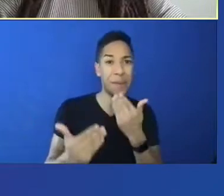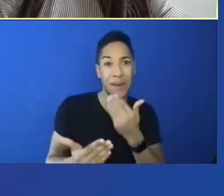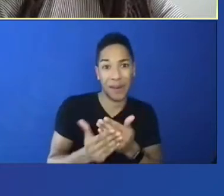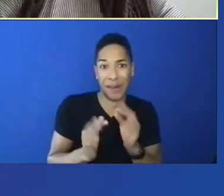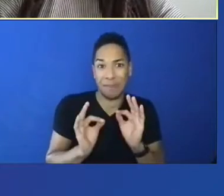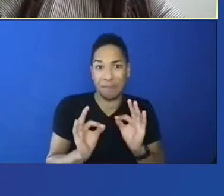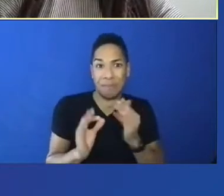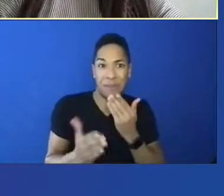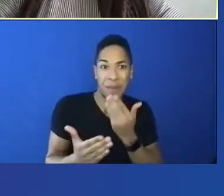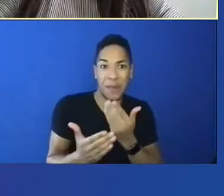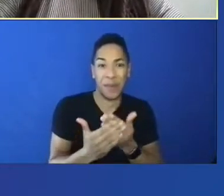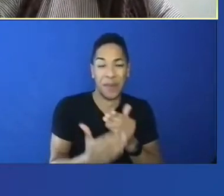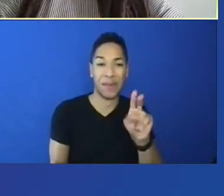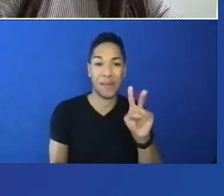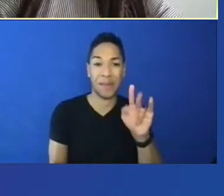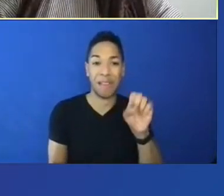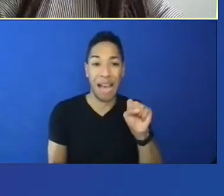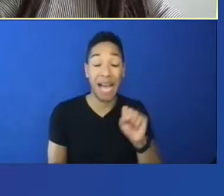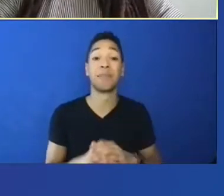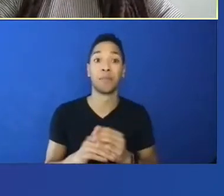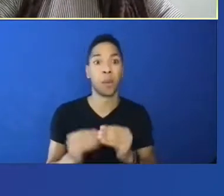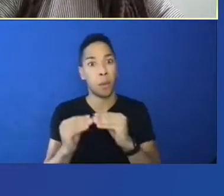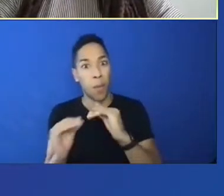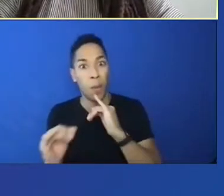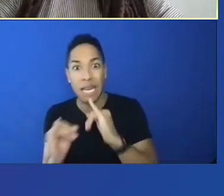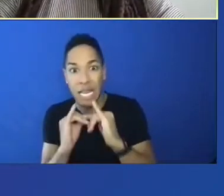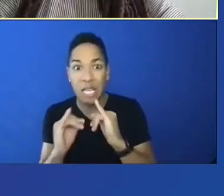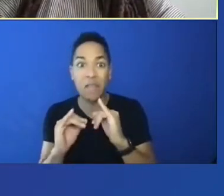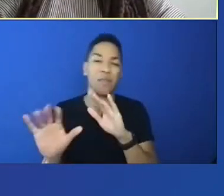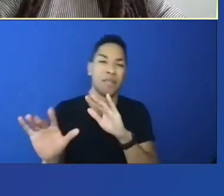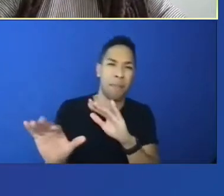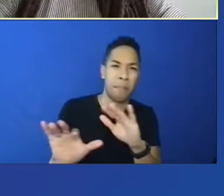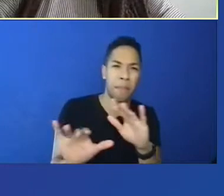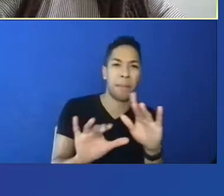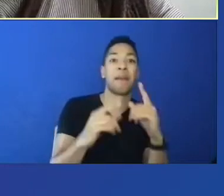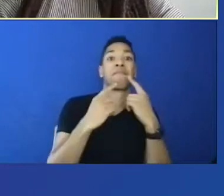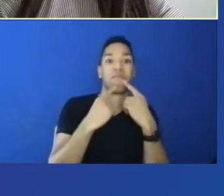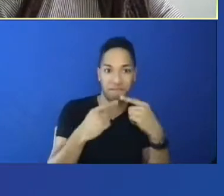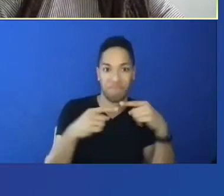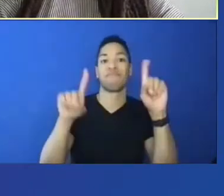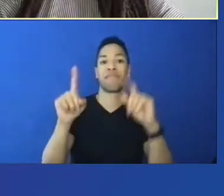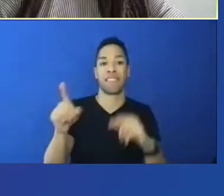a few, you know, interviews and conversations later, I was ultimately offered the role.